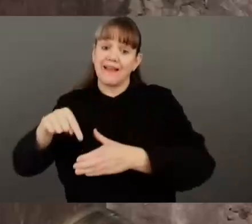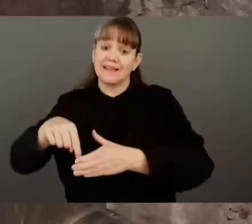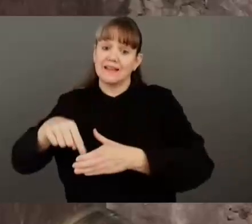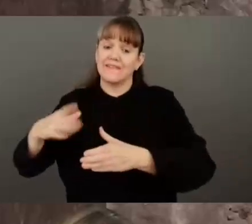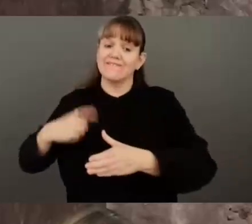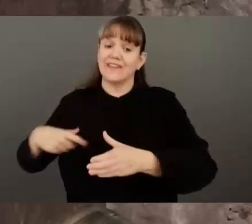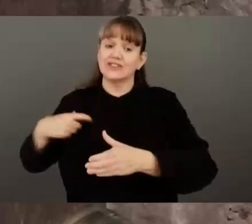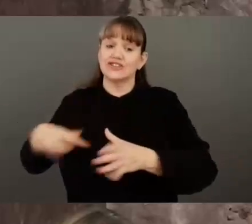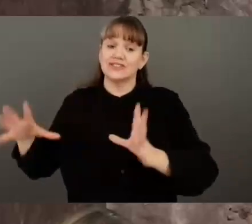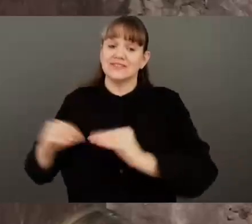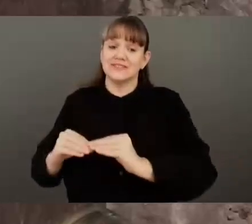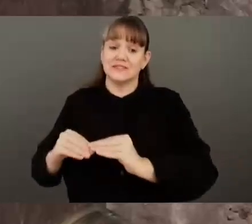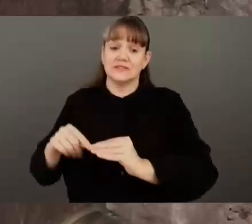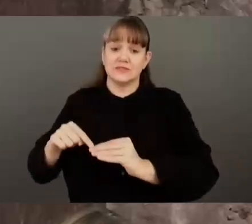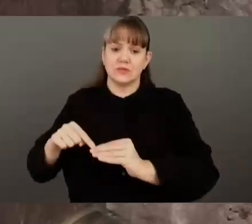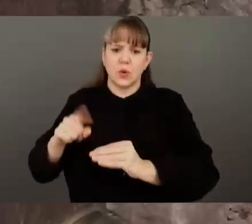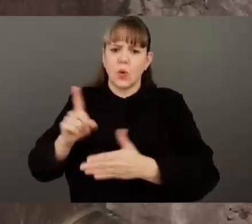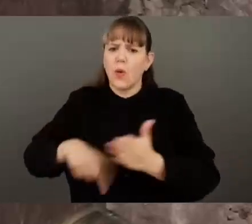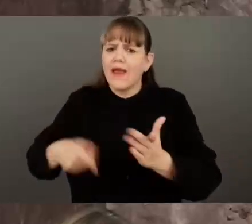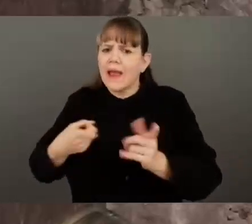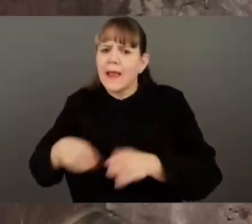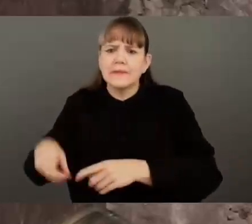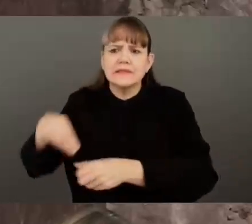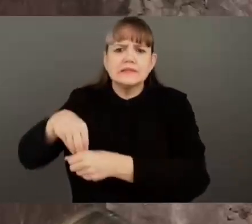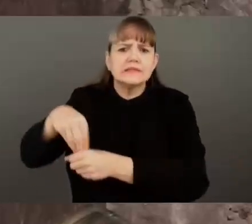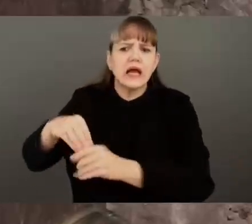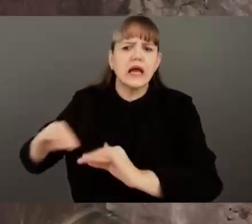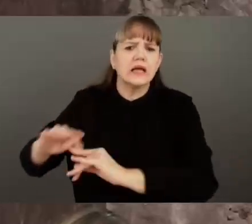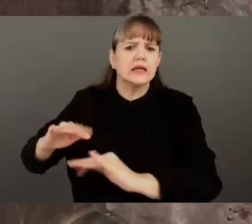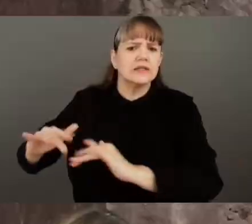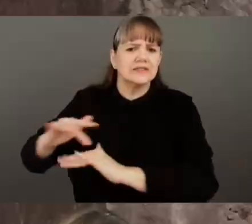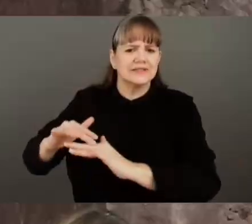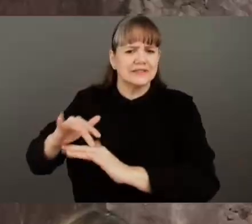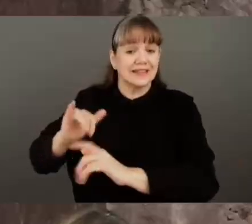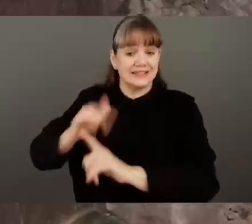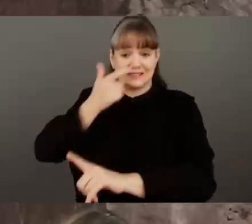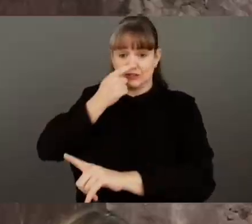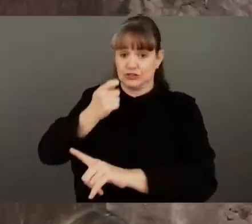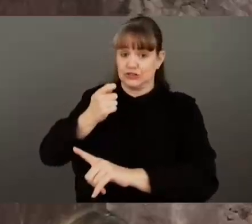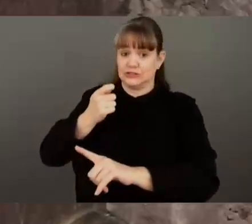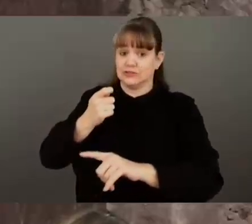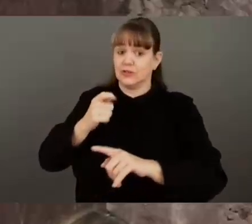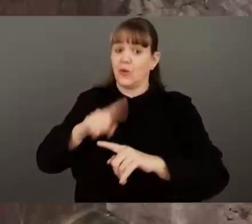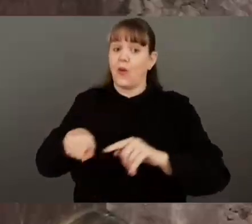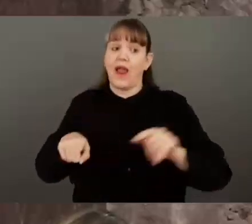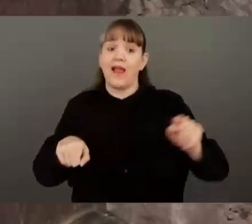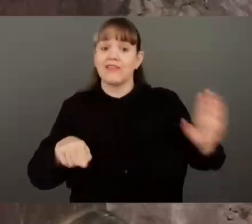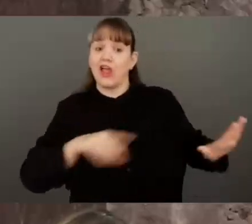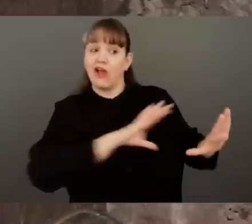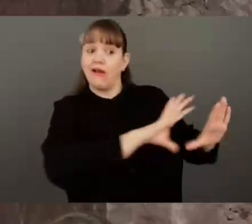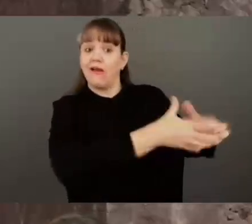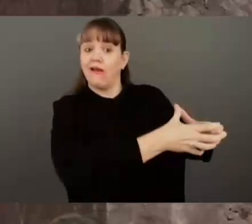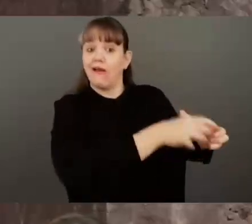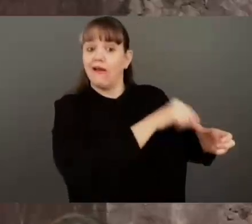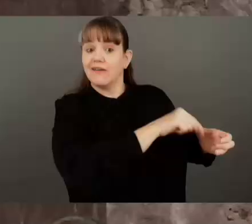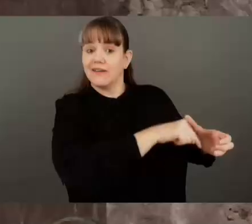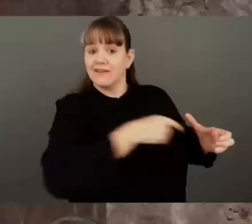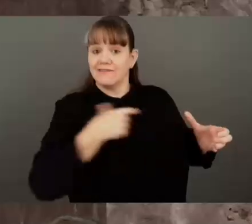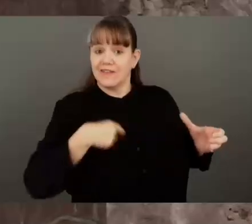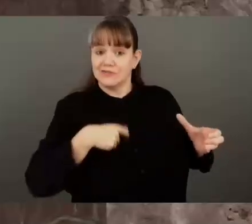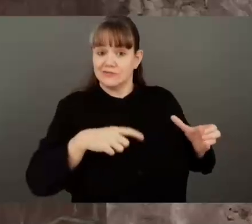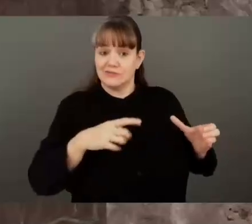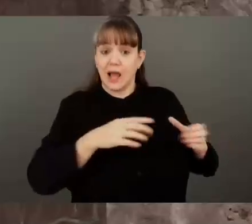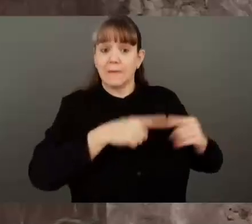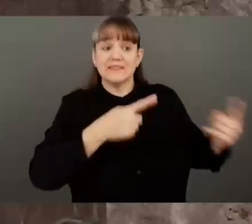Speaker. Their own party convention, Honourable Speaker. When the opposition leader used his speech to attack Elections BC and